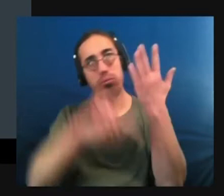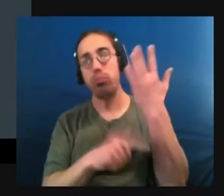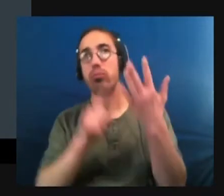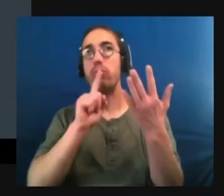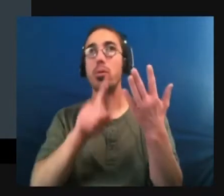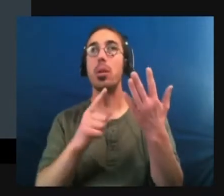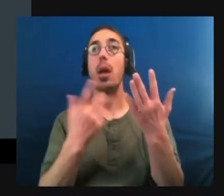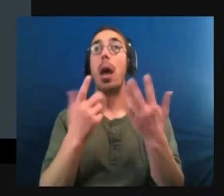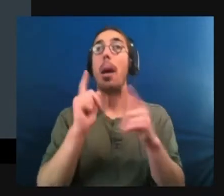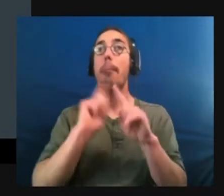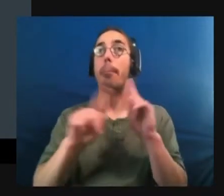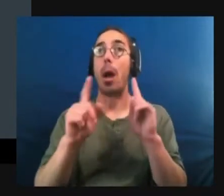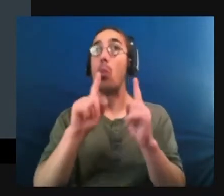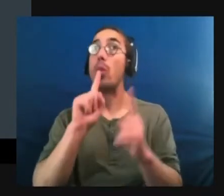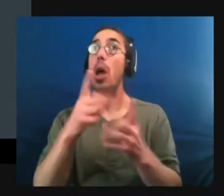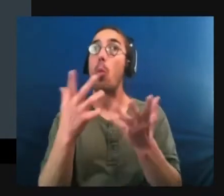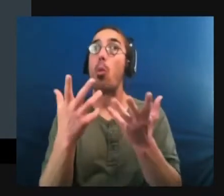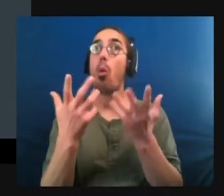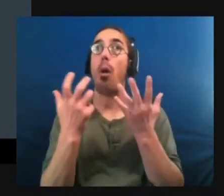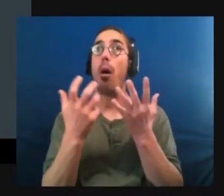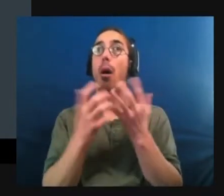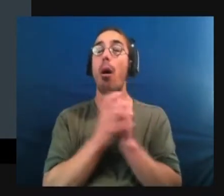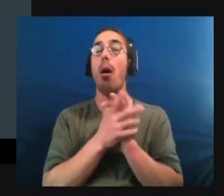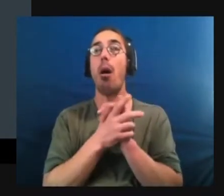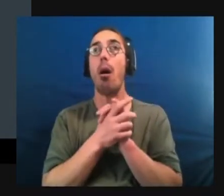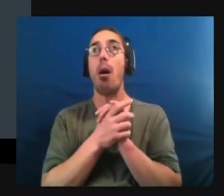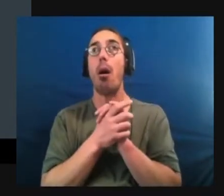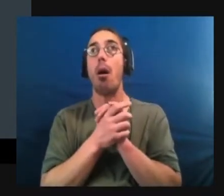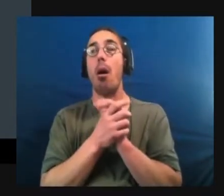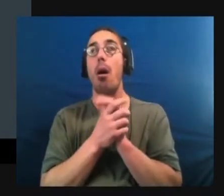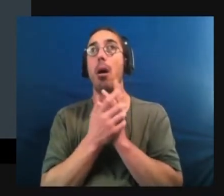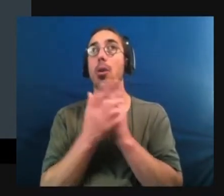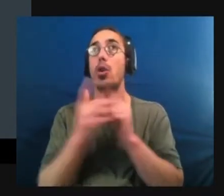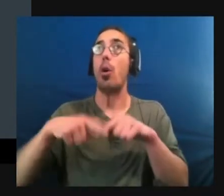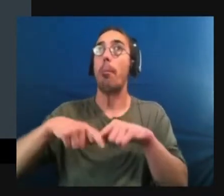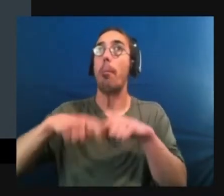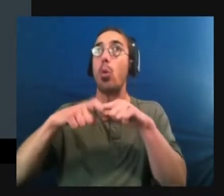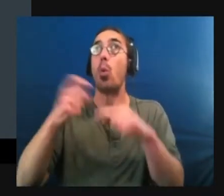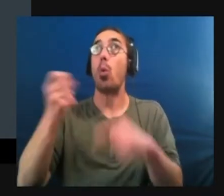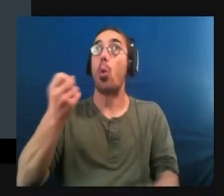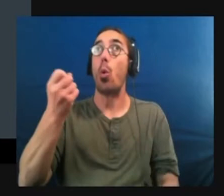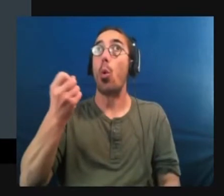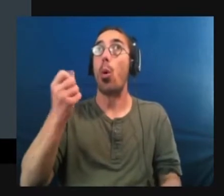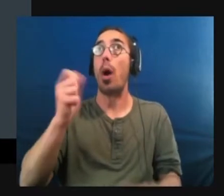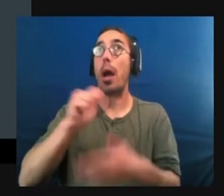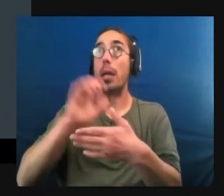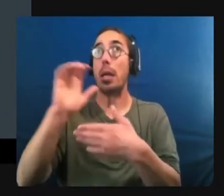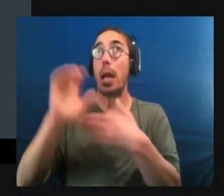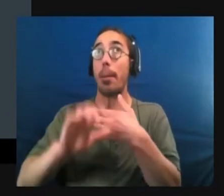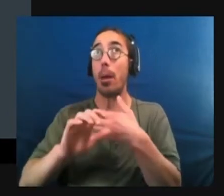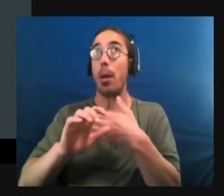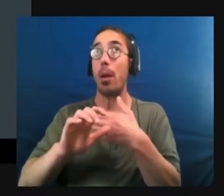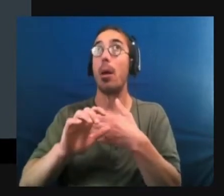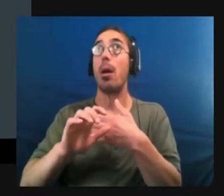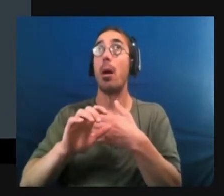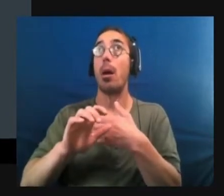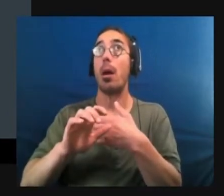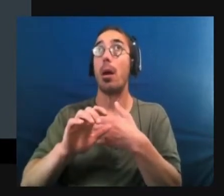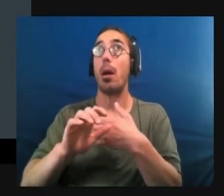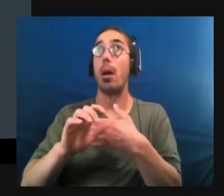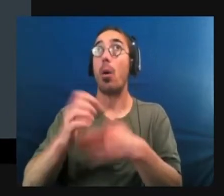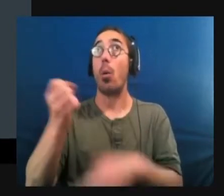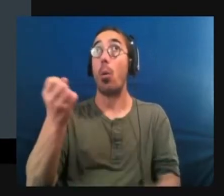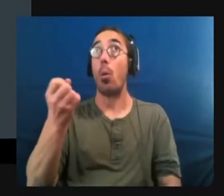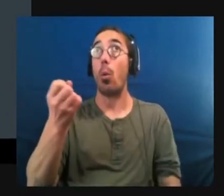I just want to really pause and hold academia accountable for the fact that there